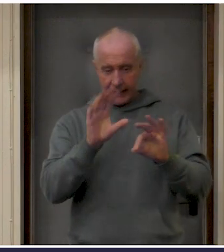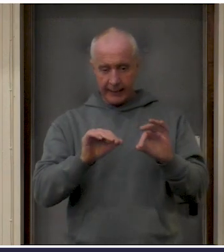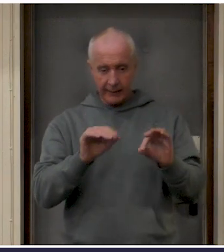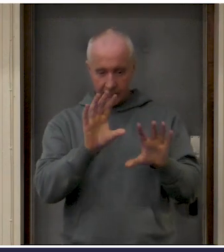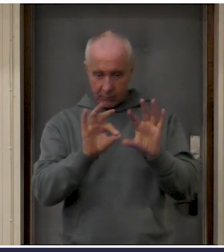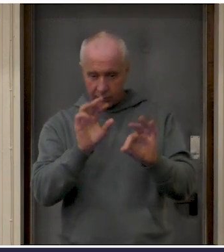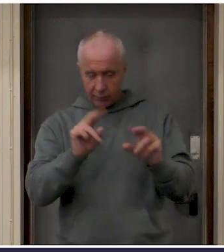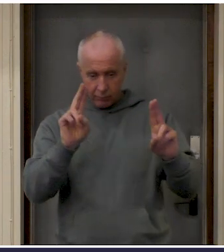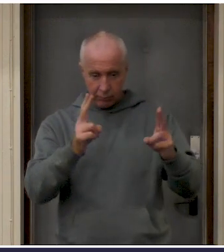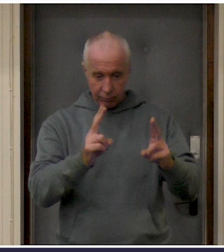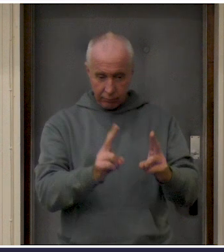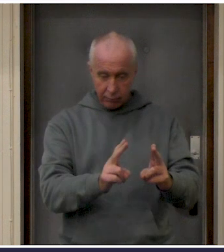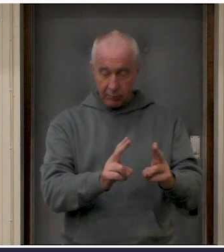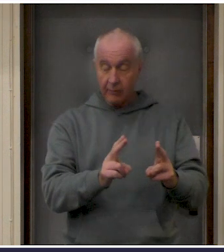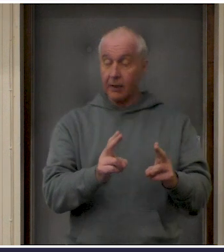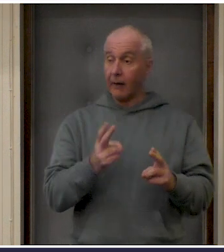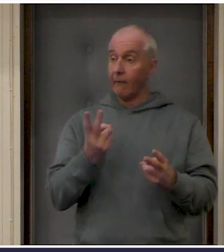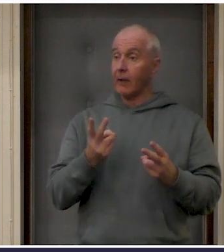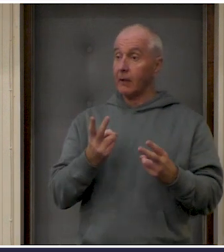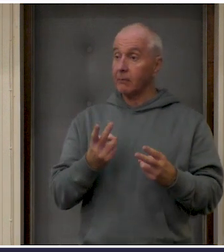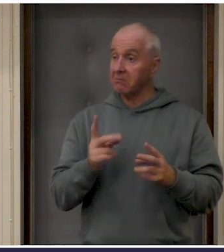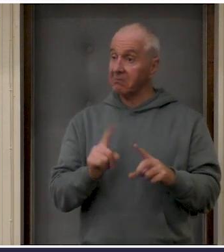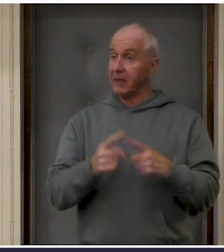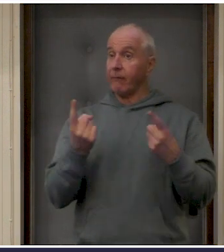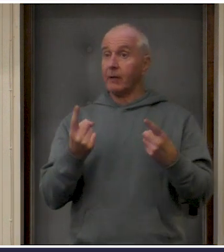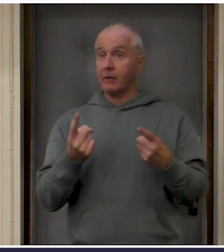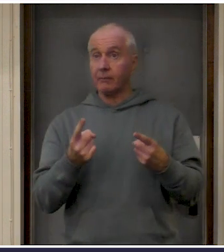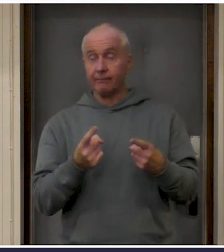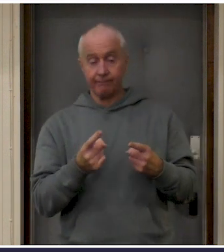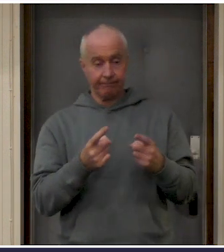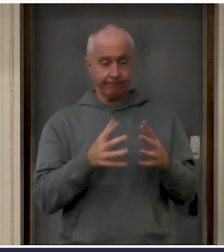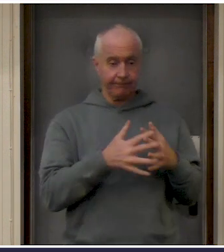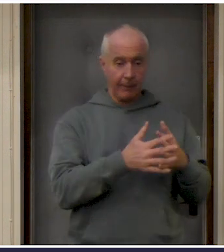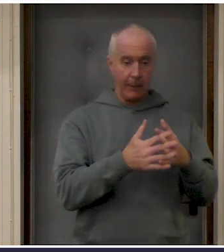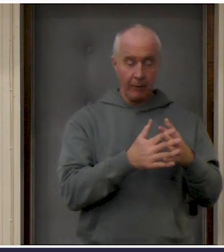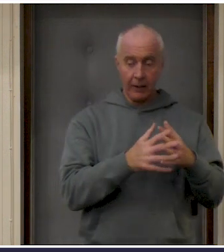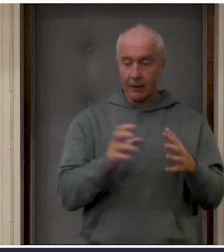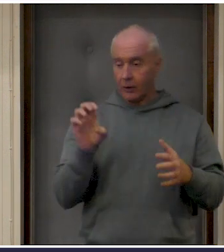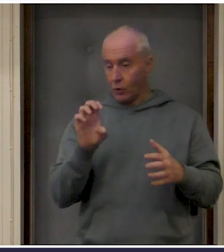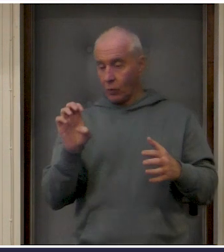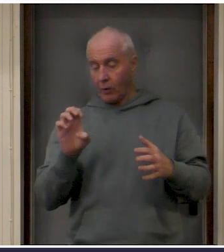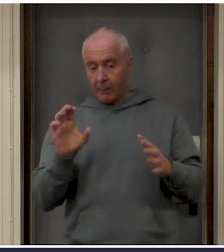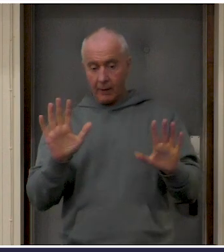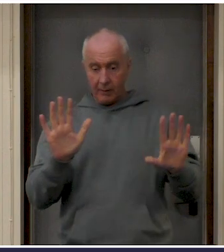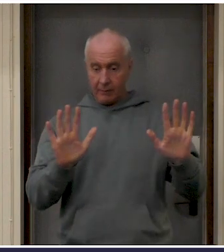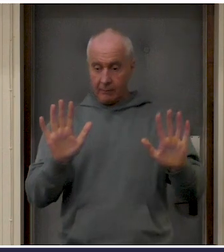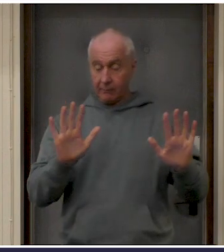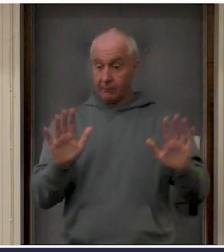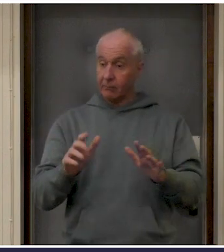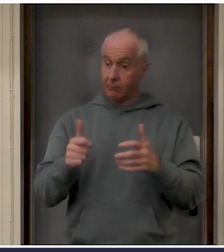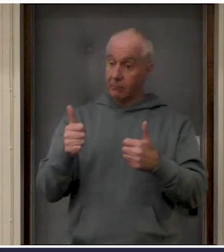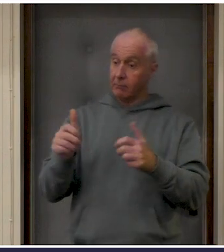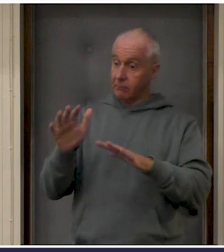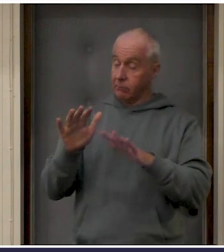and there's interesting differences between across the Atlantic. So in Europe, the environment's quite good for